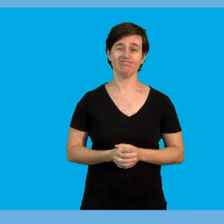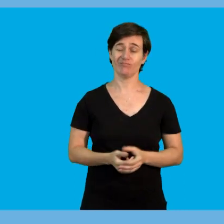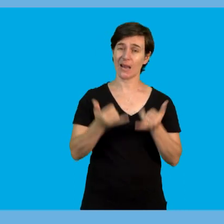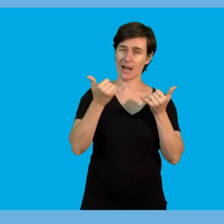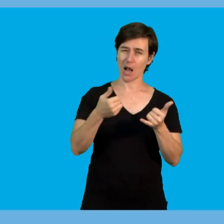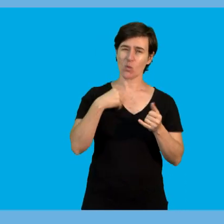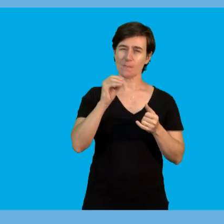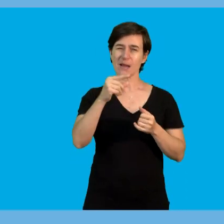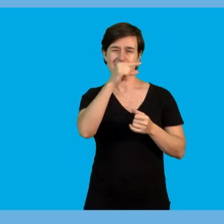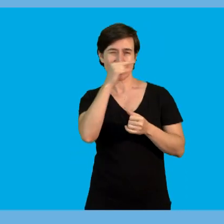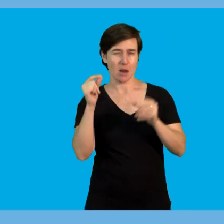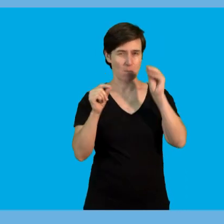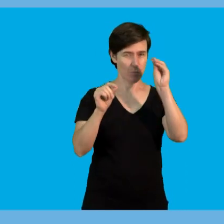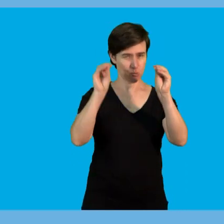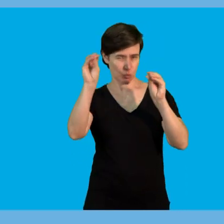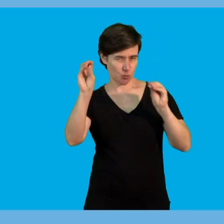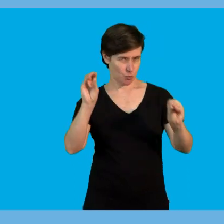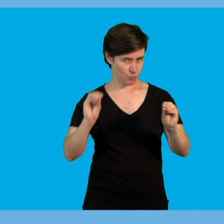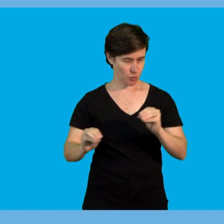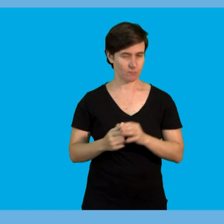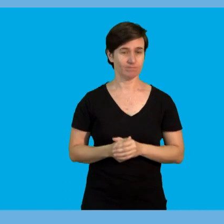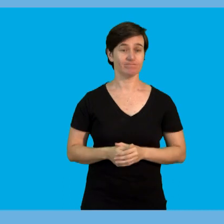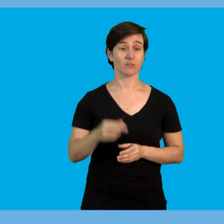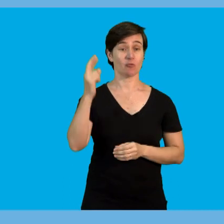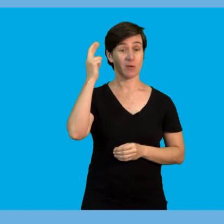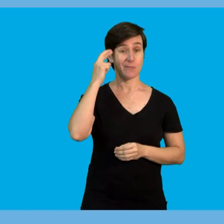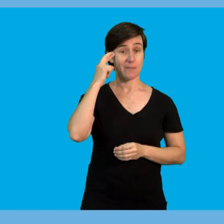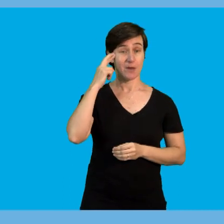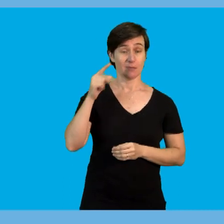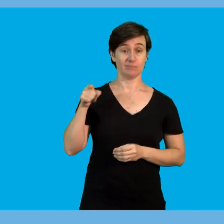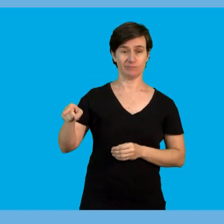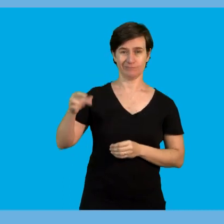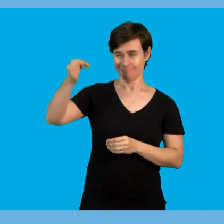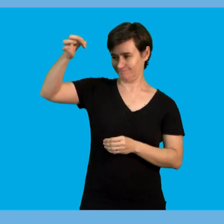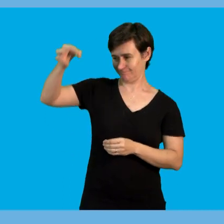label the diagram. Remember, this is your electrode.